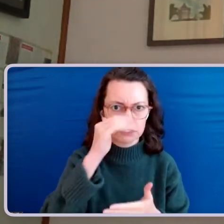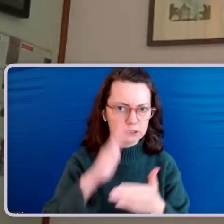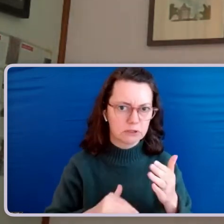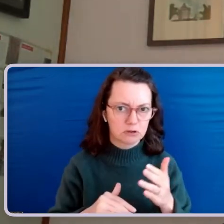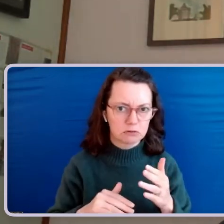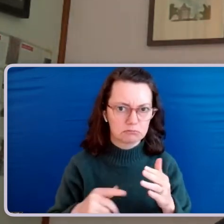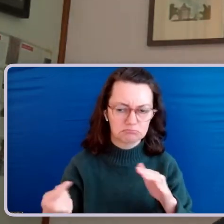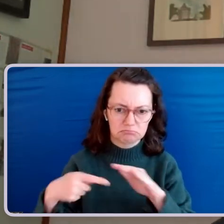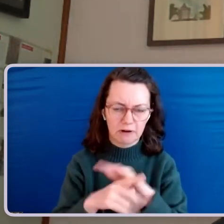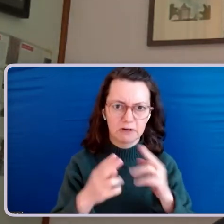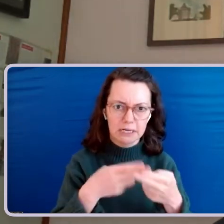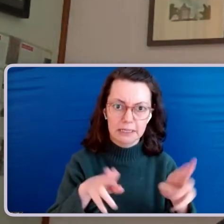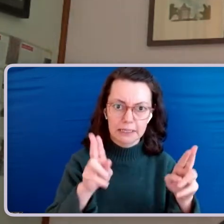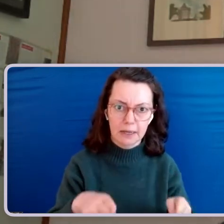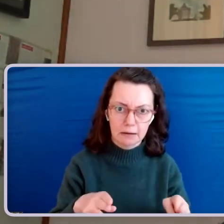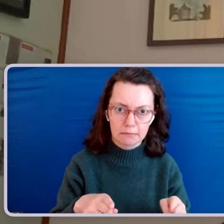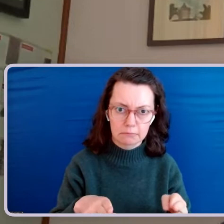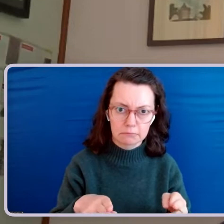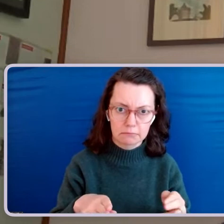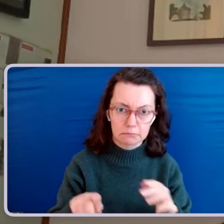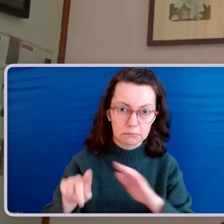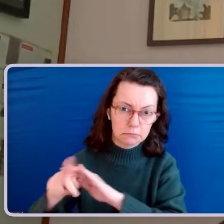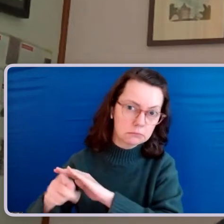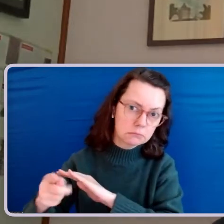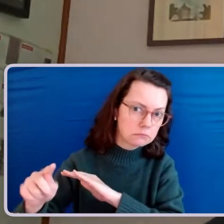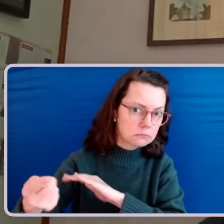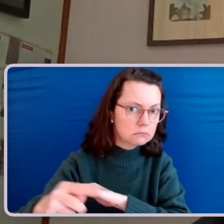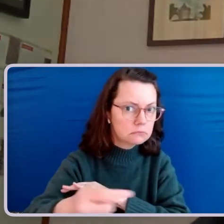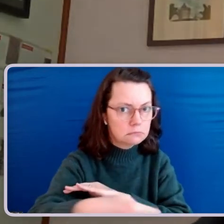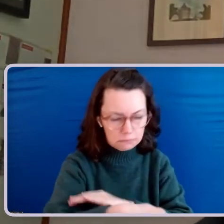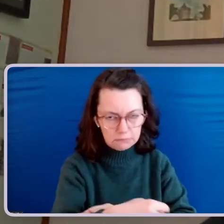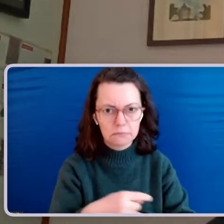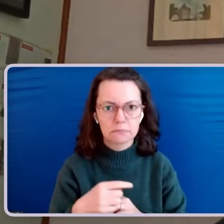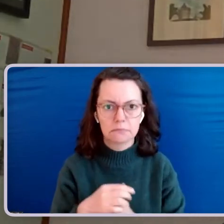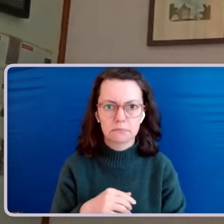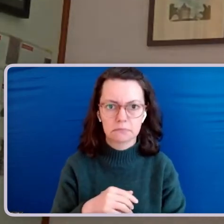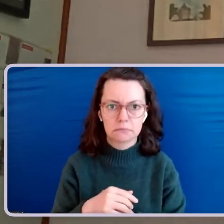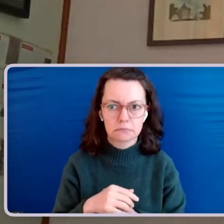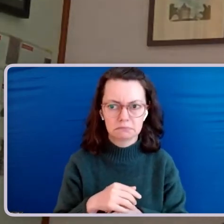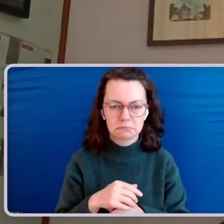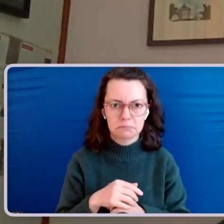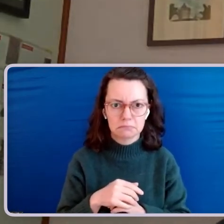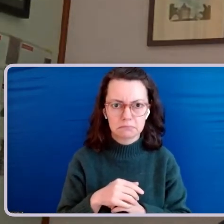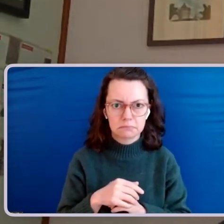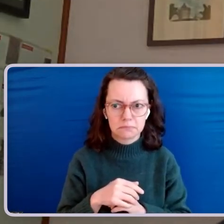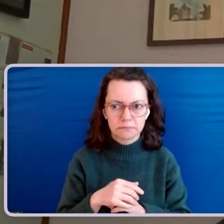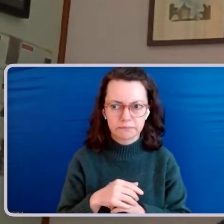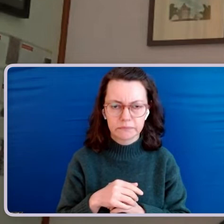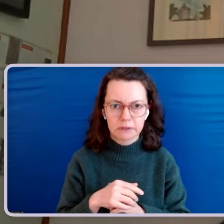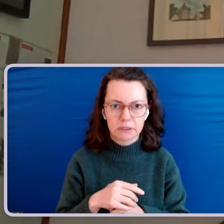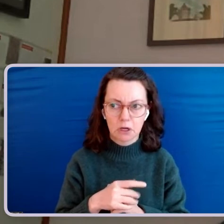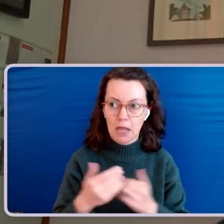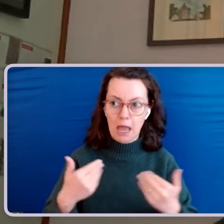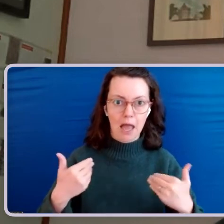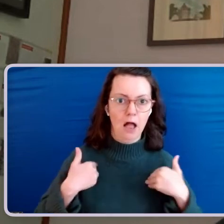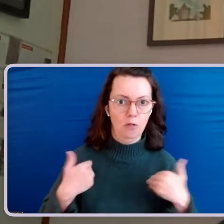camps, fleeing sites or theatres of conflict where health systems have